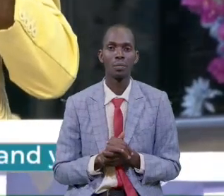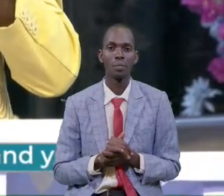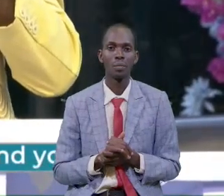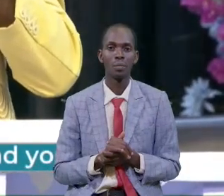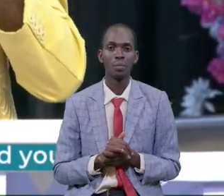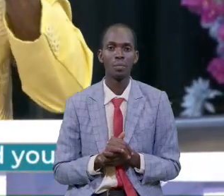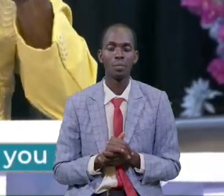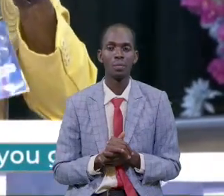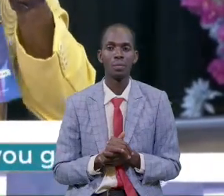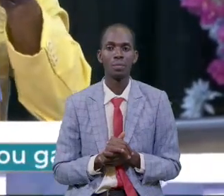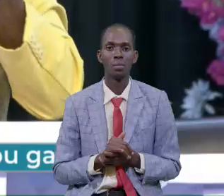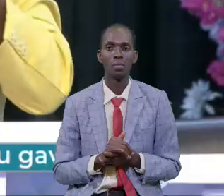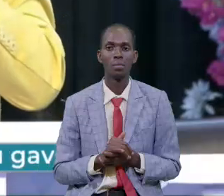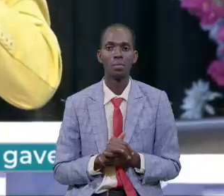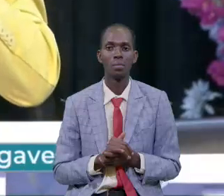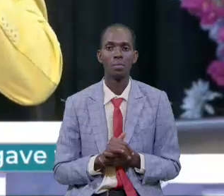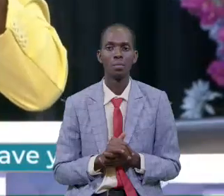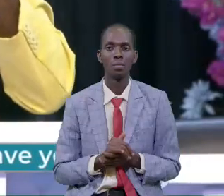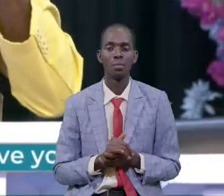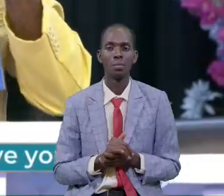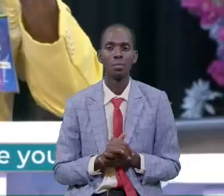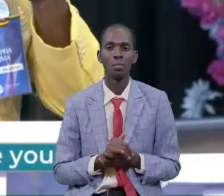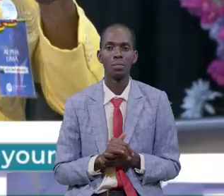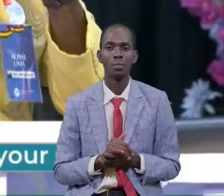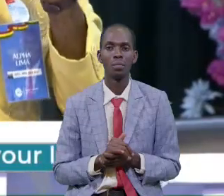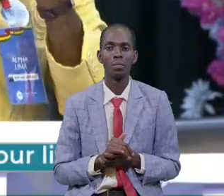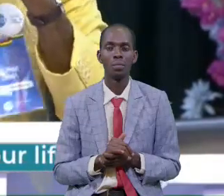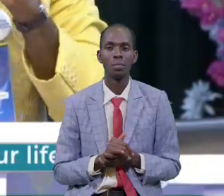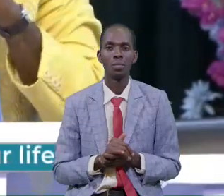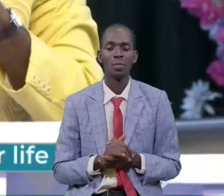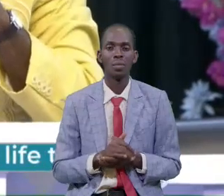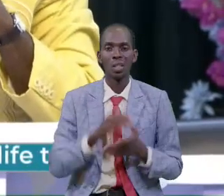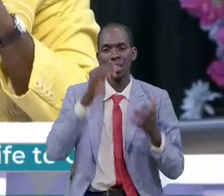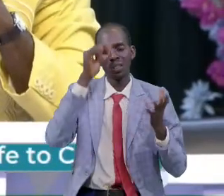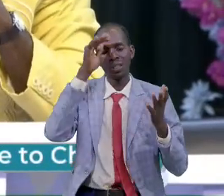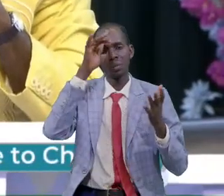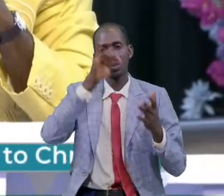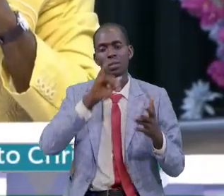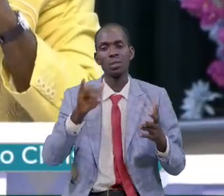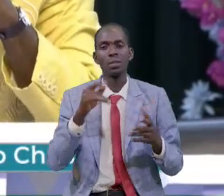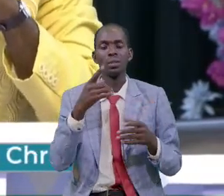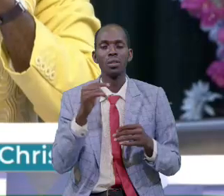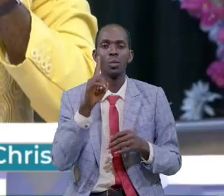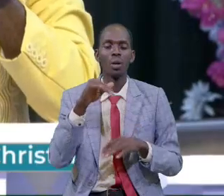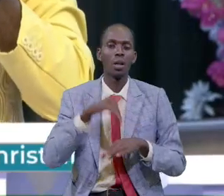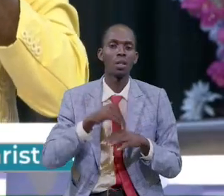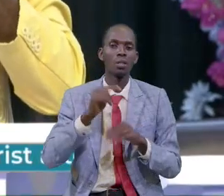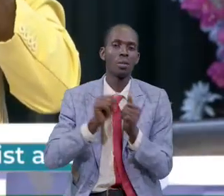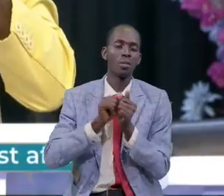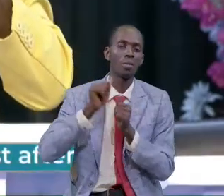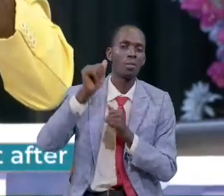Yes. For here we have seen you are finished, but I'm looking at the stand. Ani, asia de ehun samoya ne mo soro